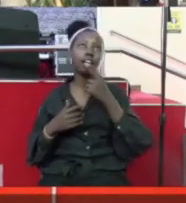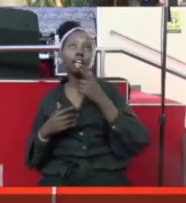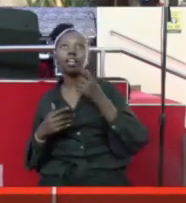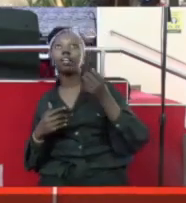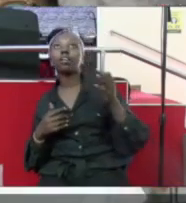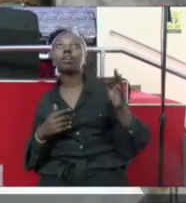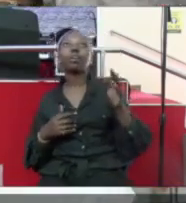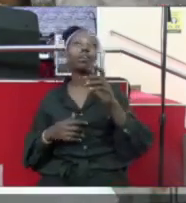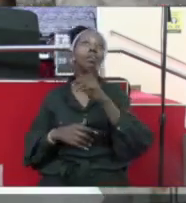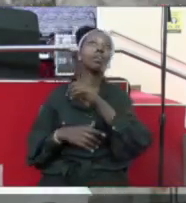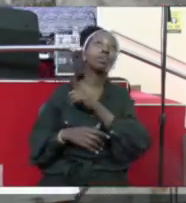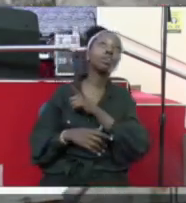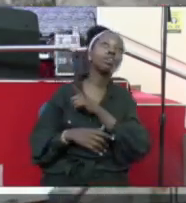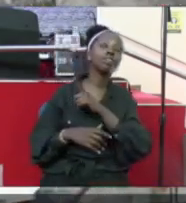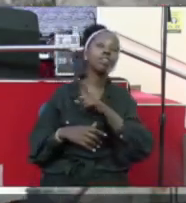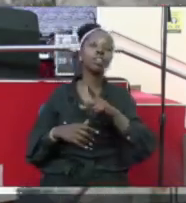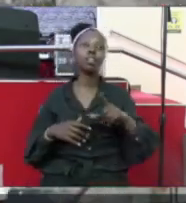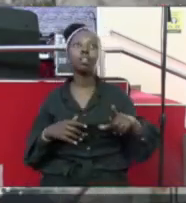I've tested